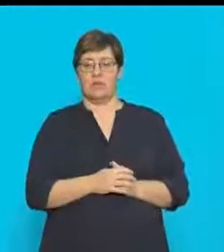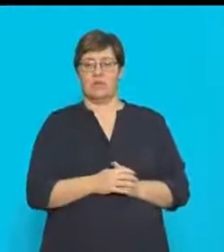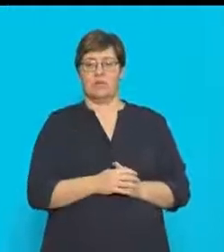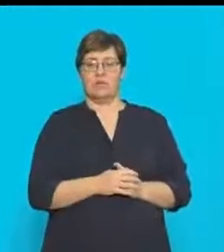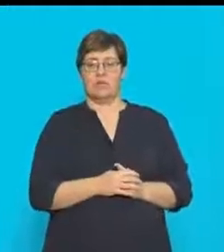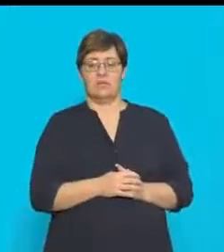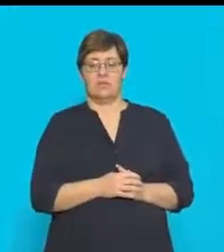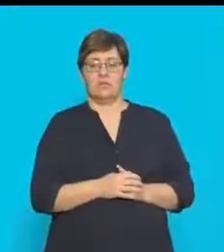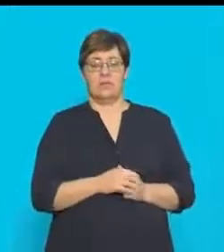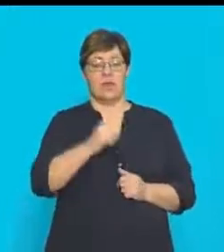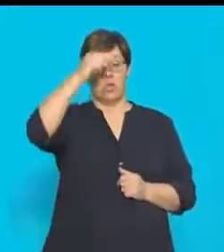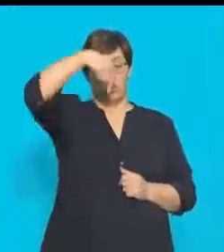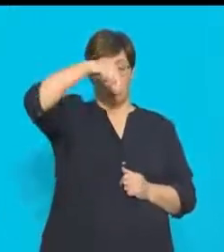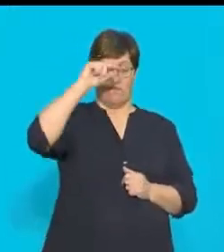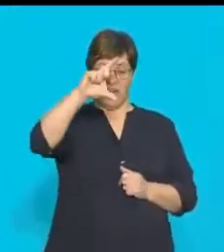and we have labeled Q,